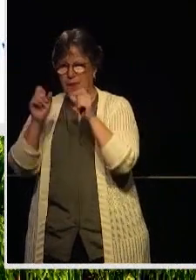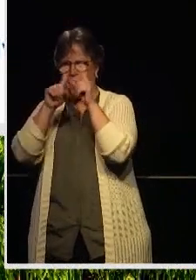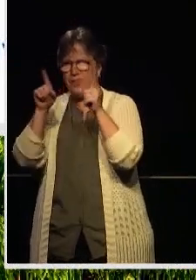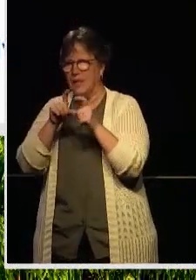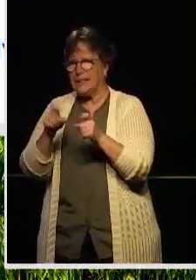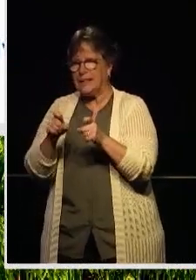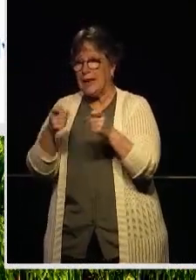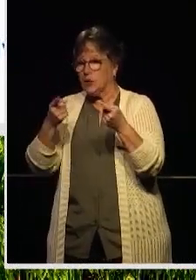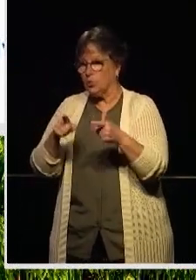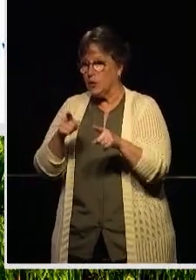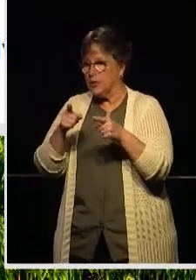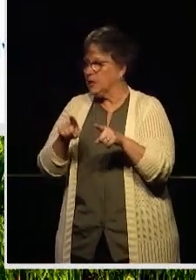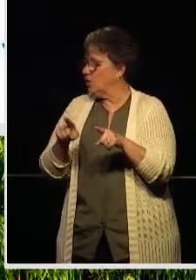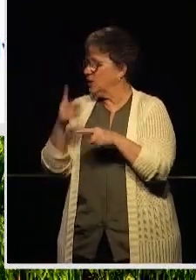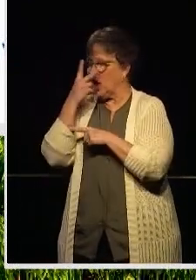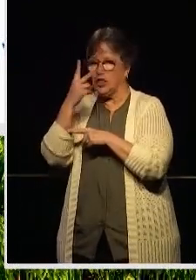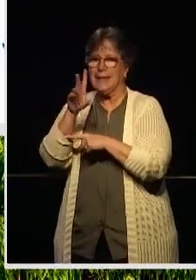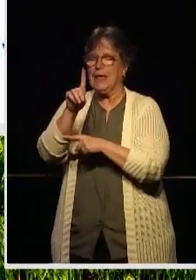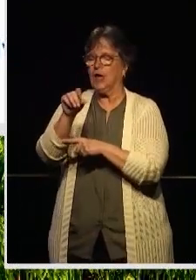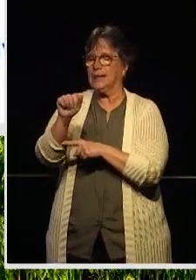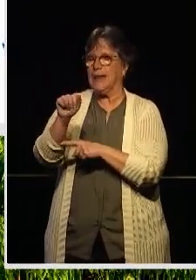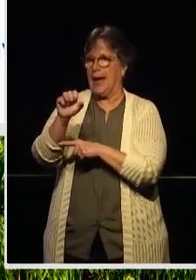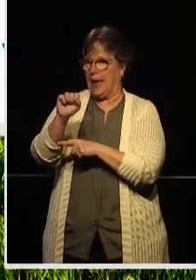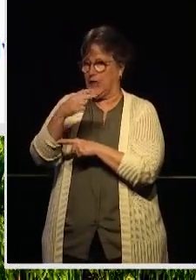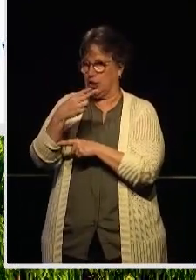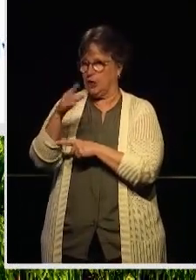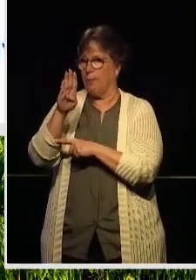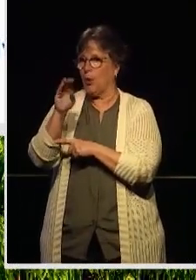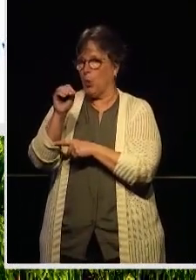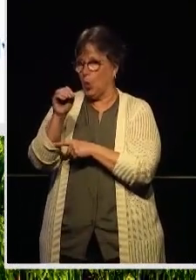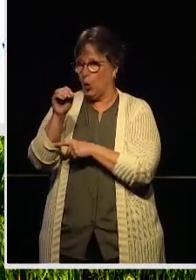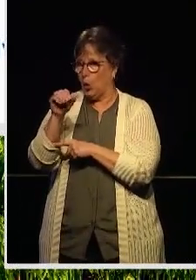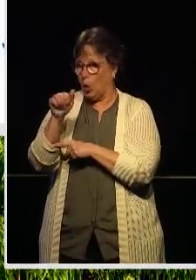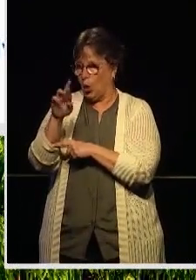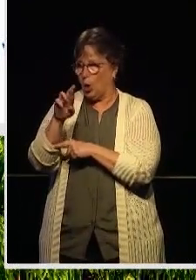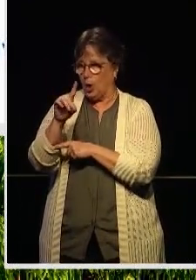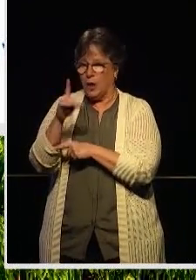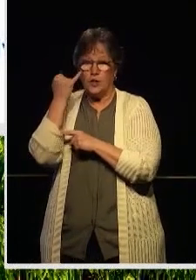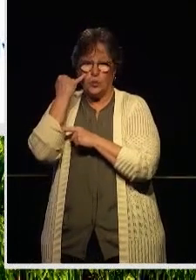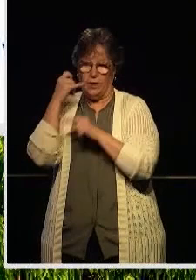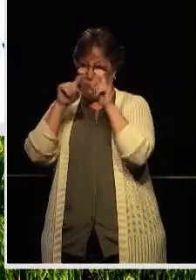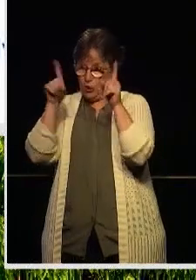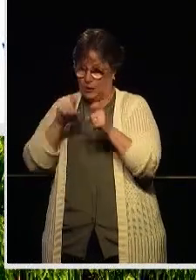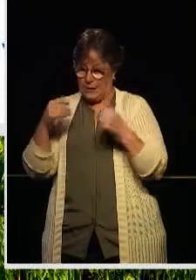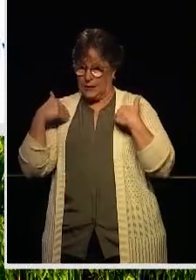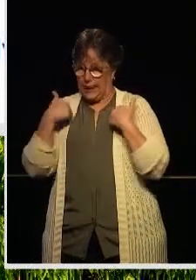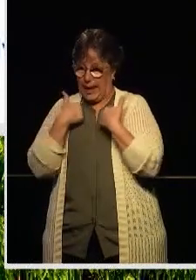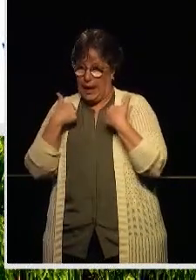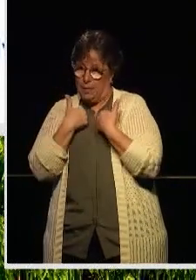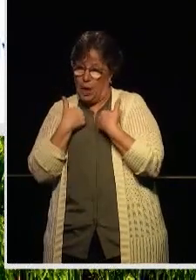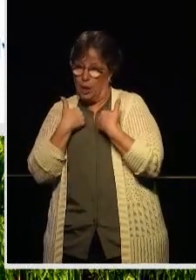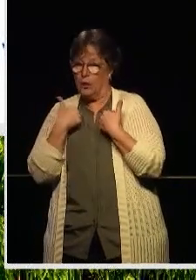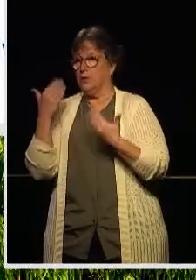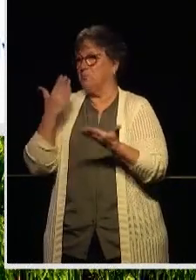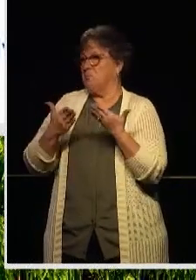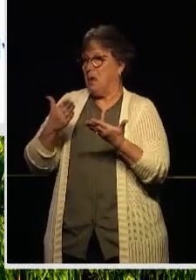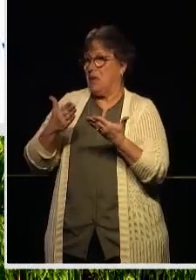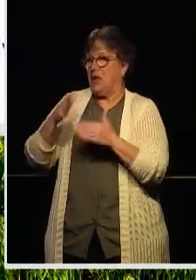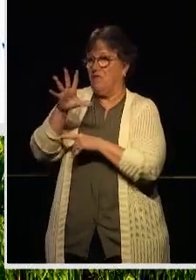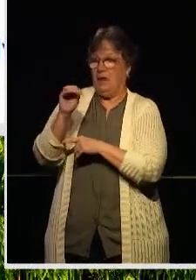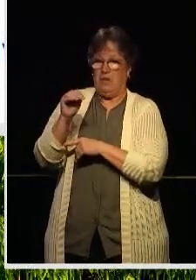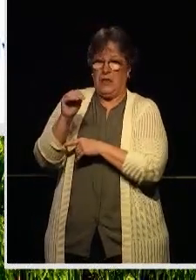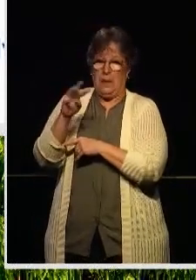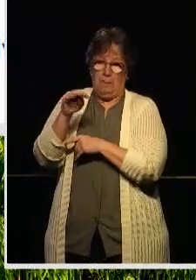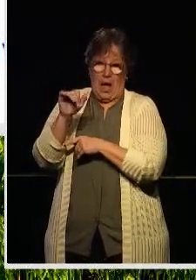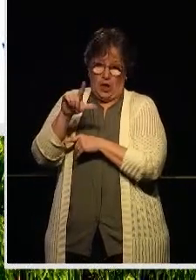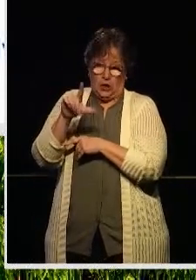then synced with the cloud dashboard. So if you're testing for any animal at the farm, say 100 miles away, 50 miles away, you'll still